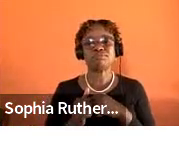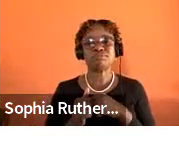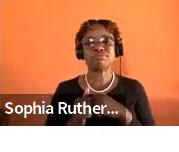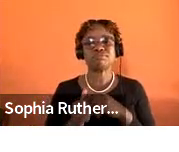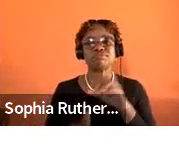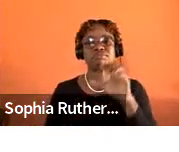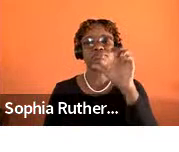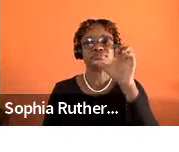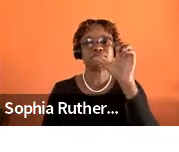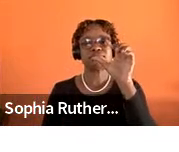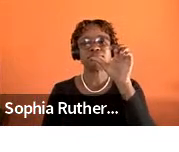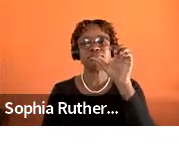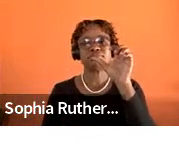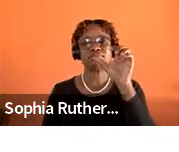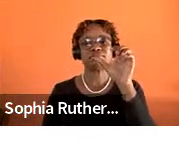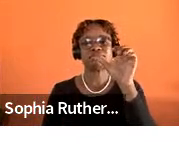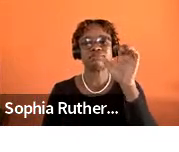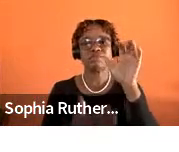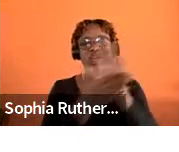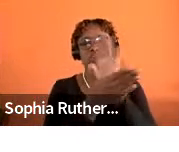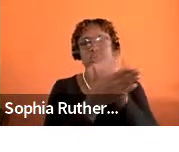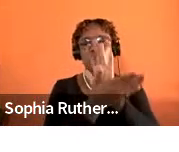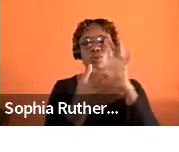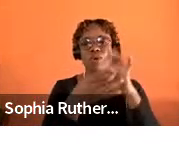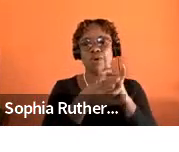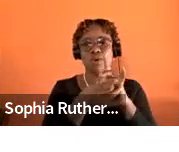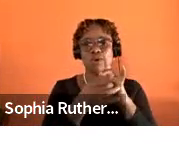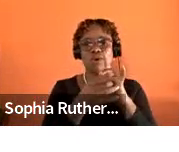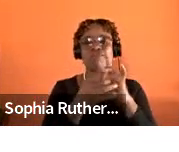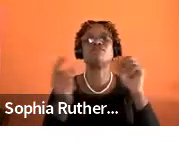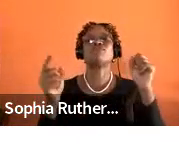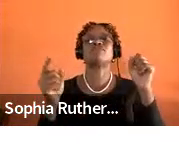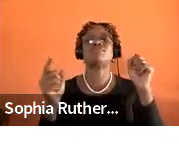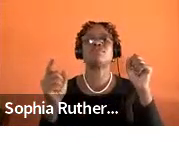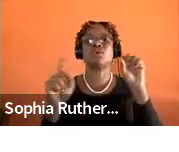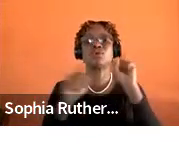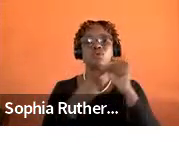International Institute of Social and International Studies.